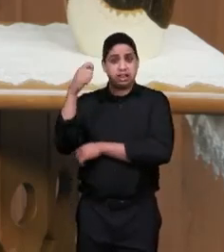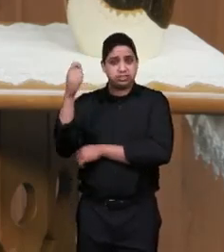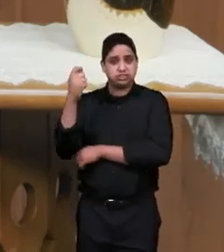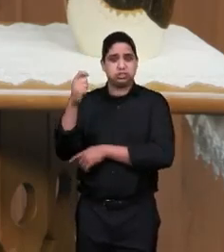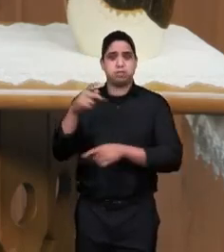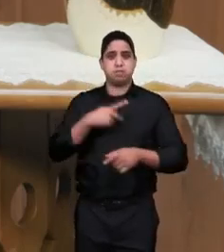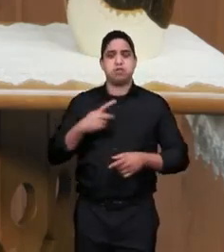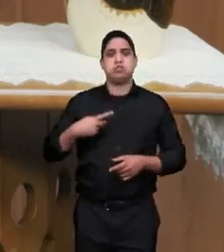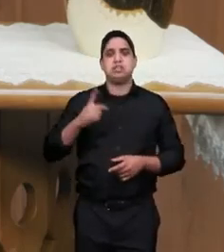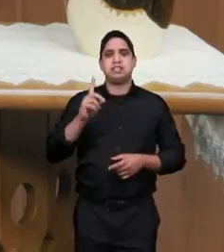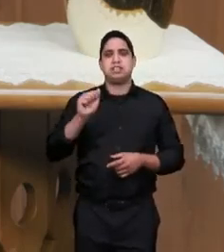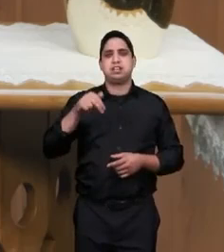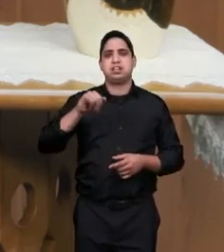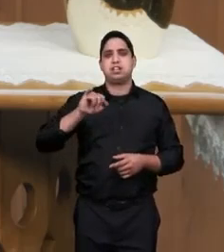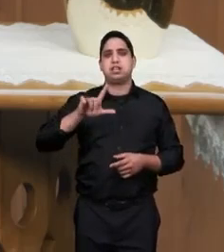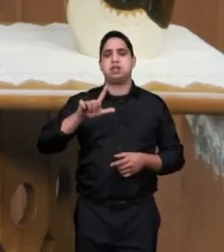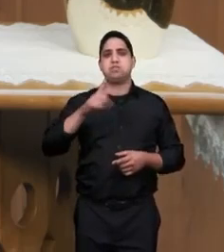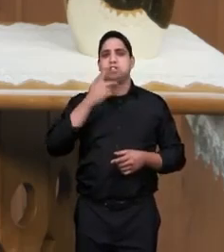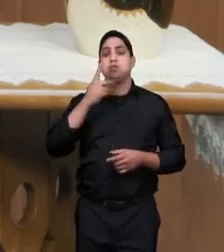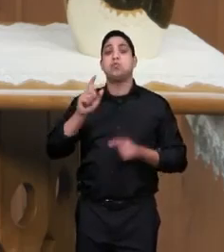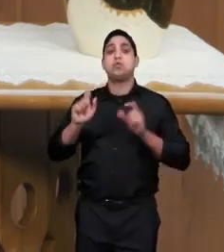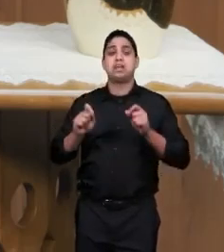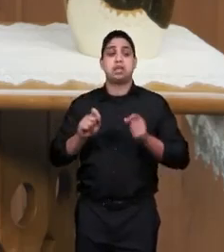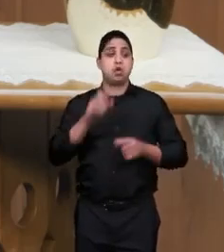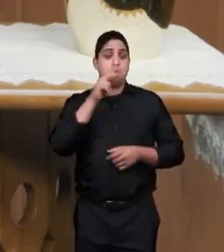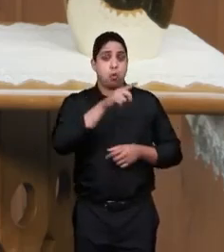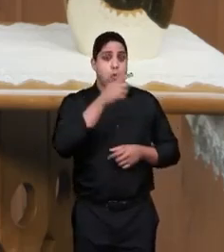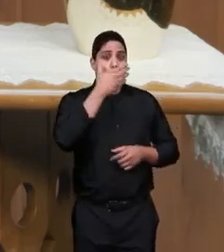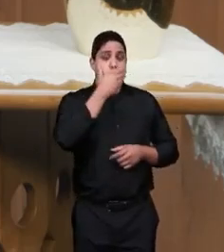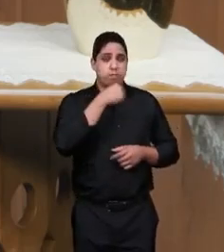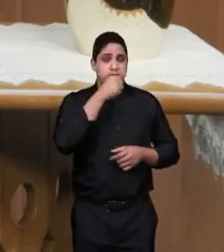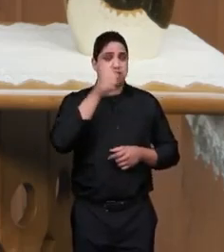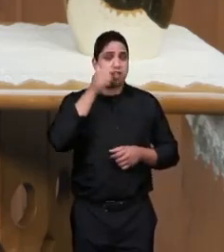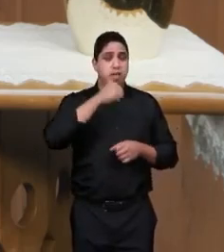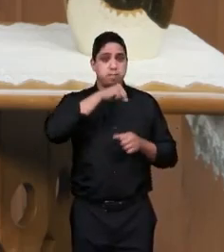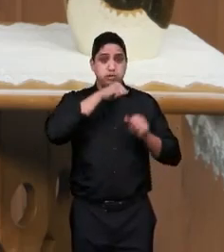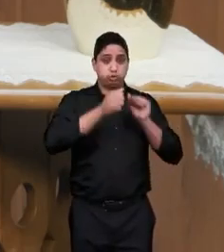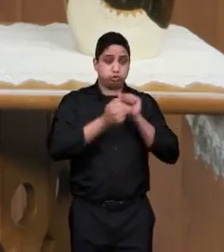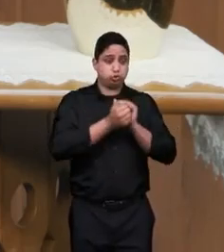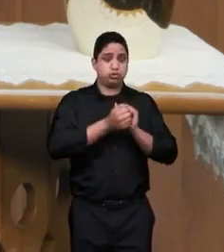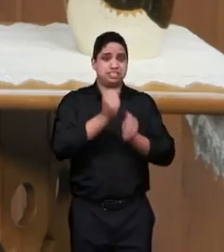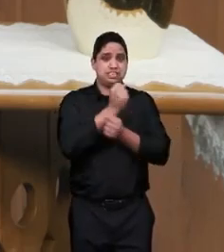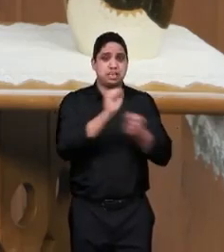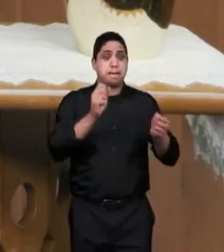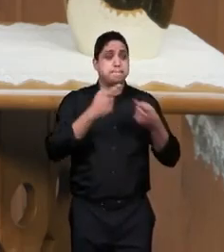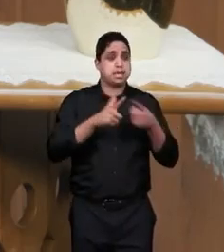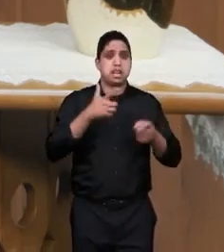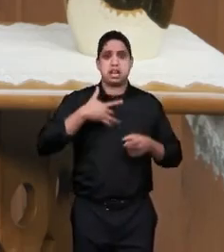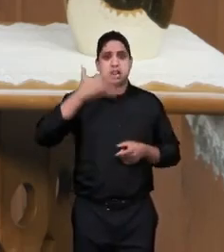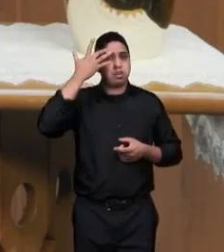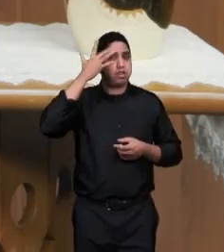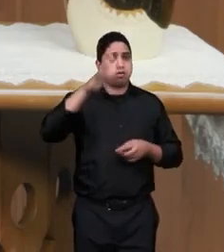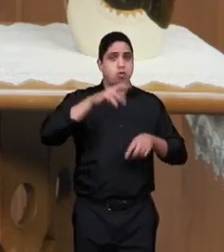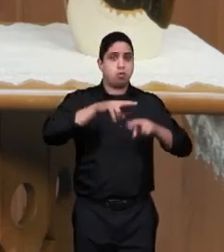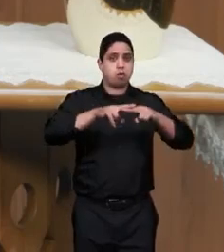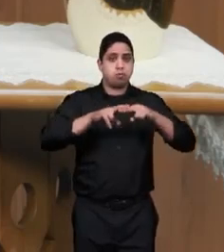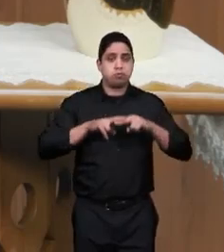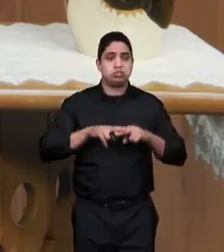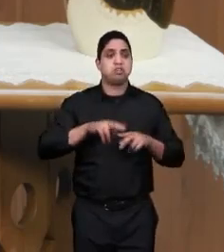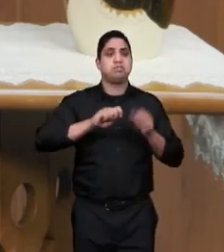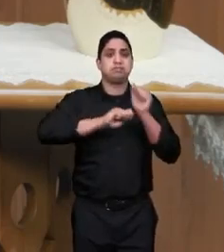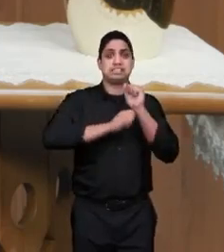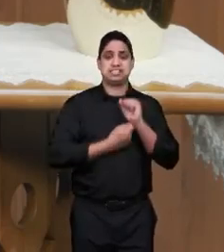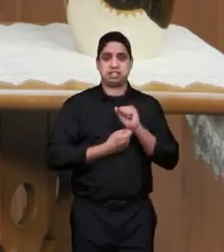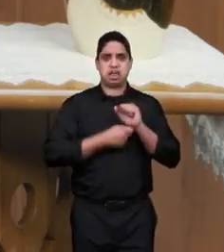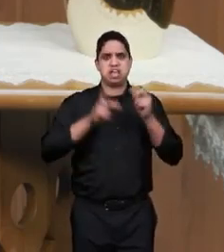said, even though the parents of Samson were with him, but they didn't know the reason and the facts the